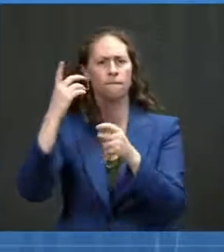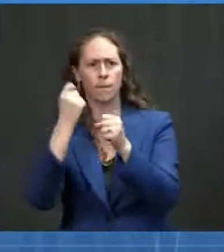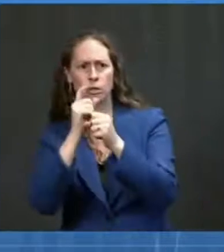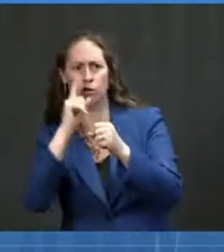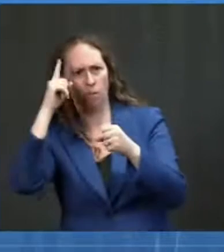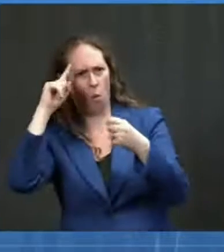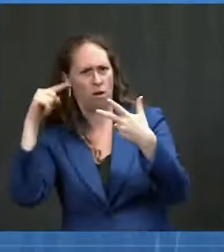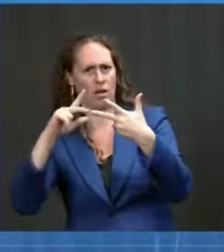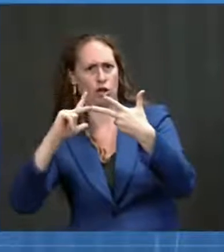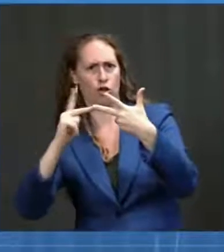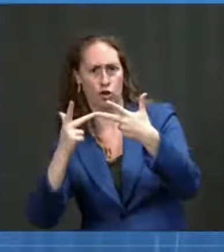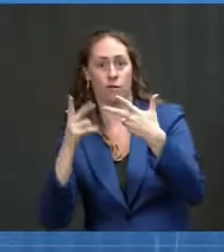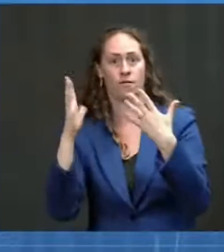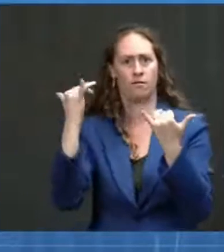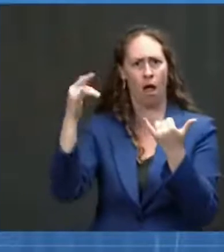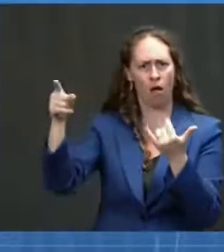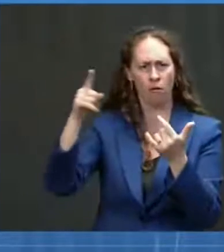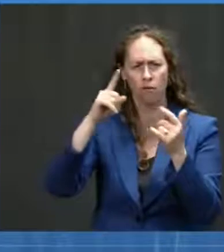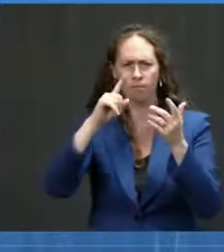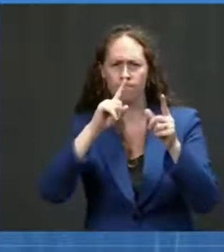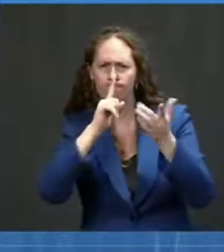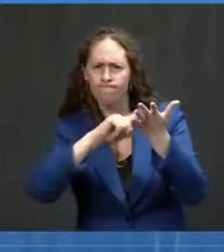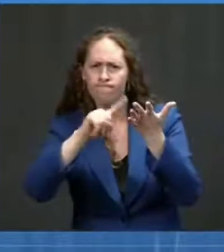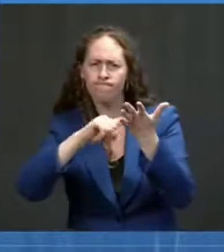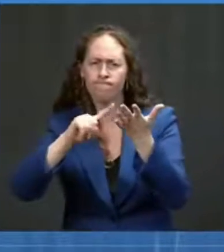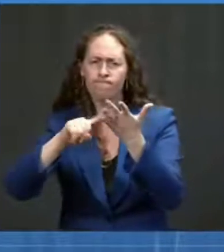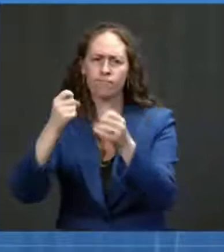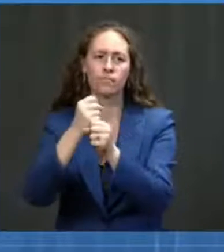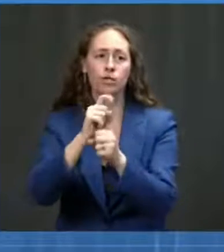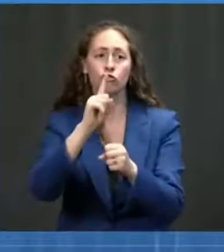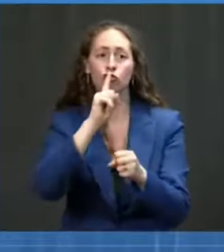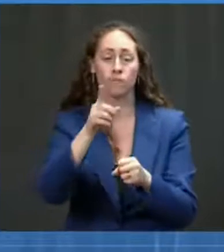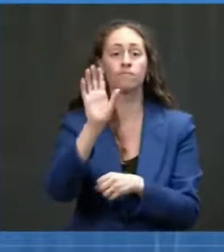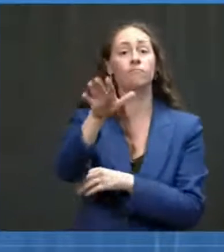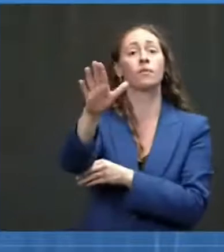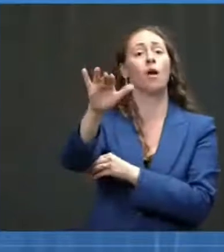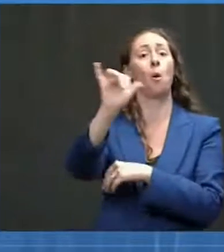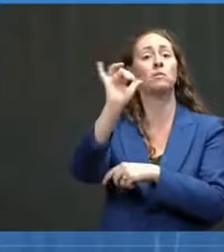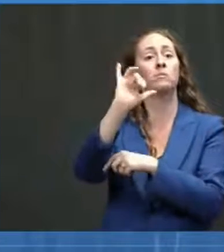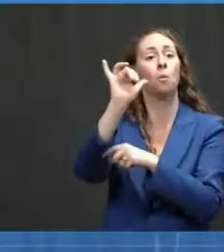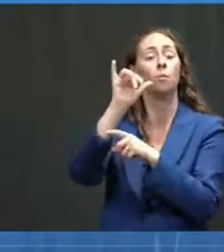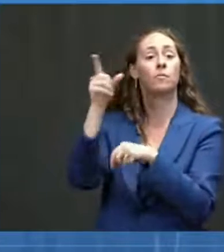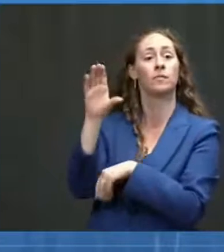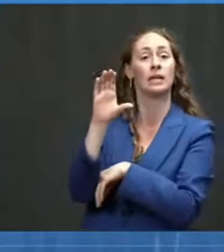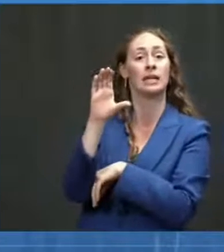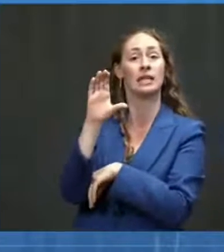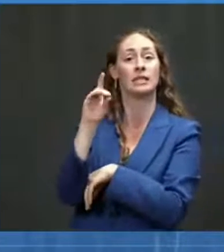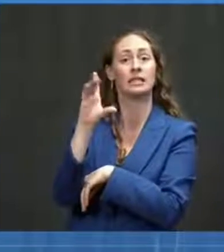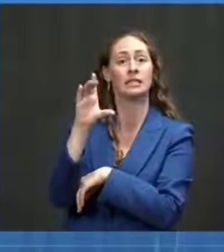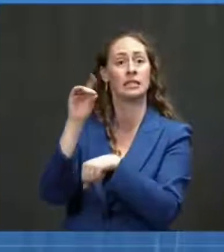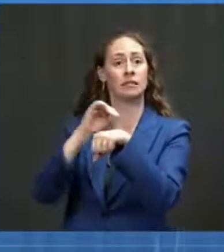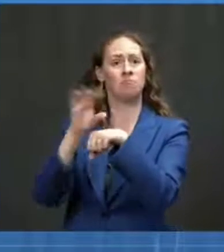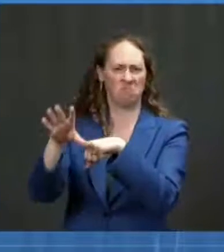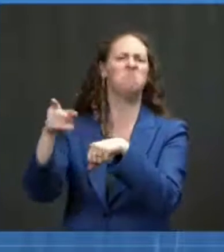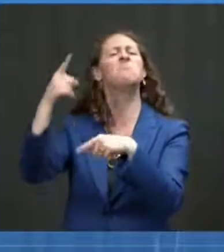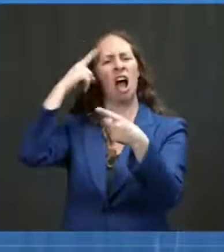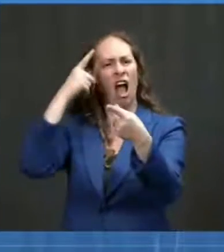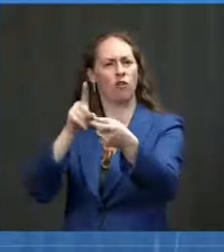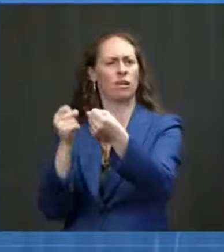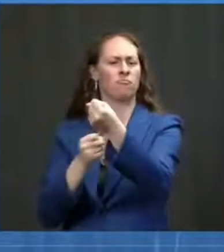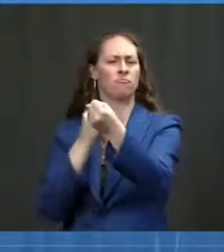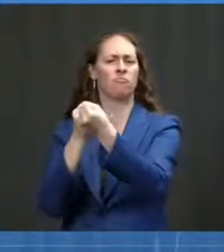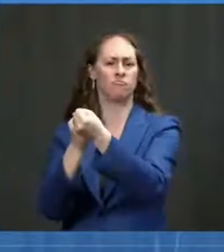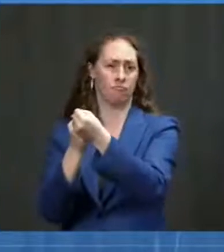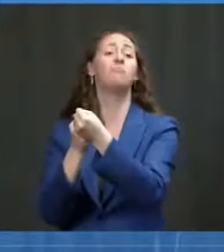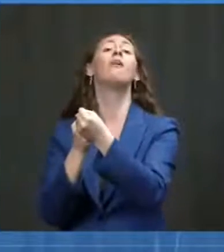and the CDC's Advisory Committee on Immunization Practices issuing booster dose recommendations based on a thorough